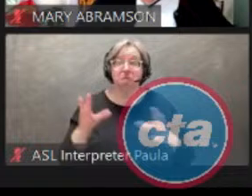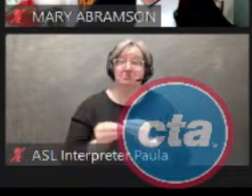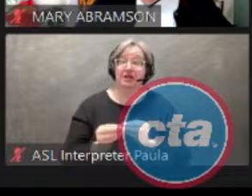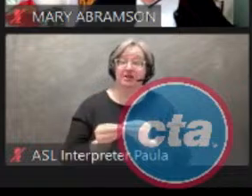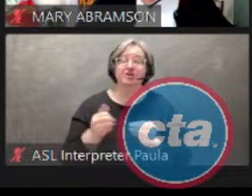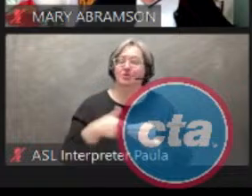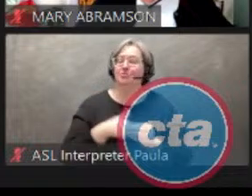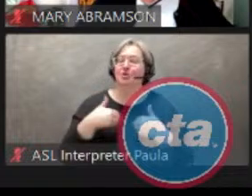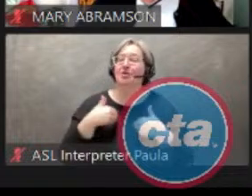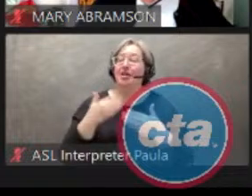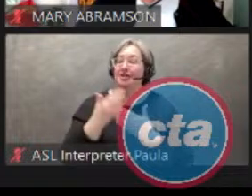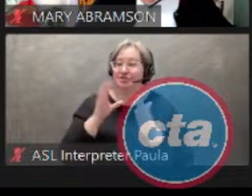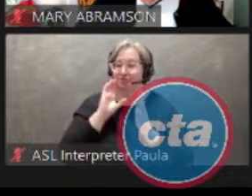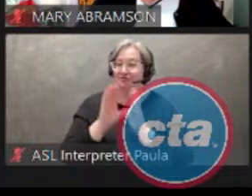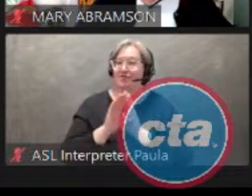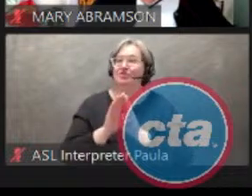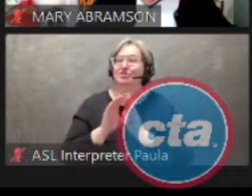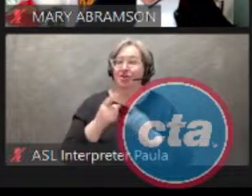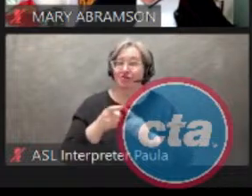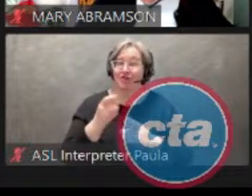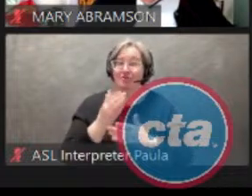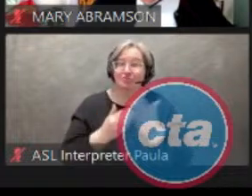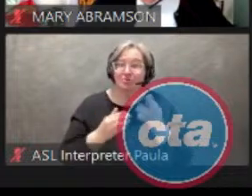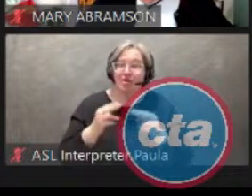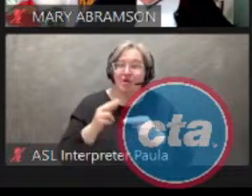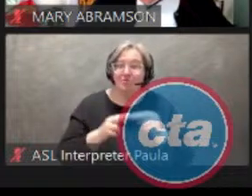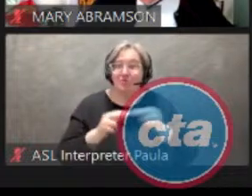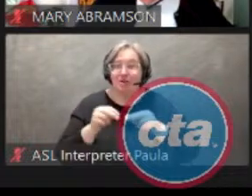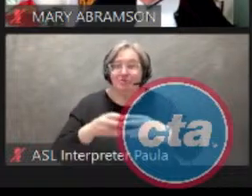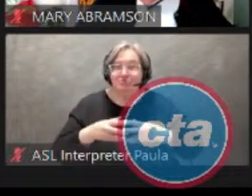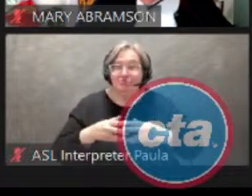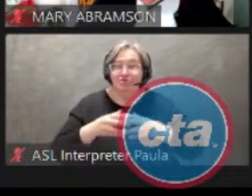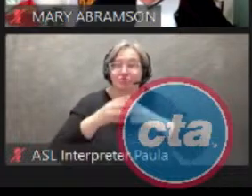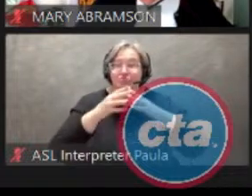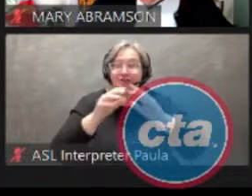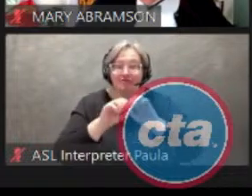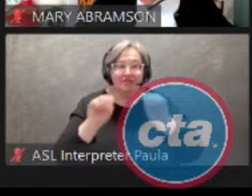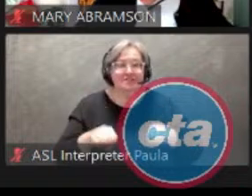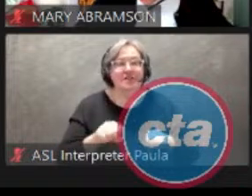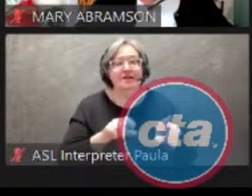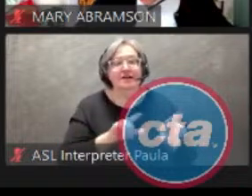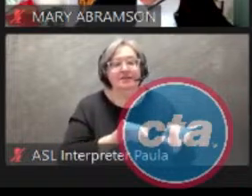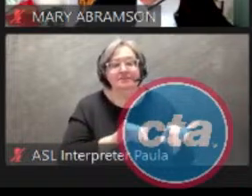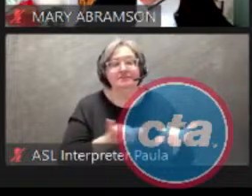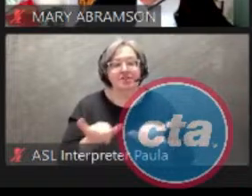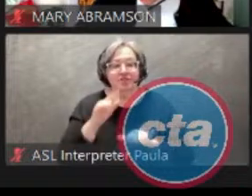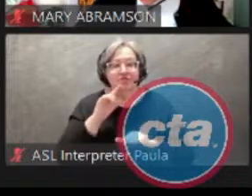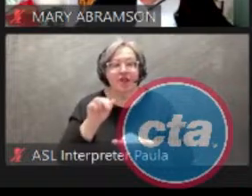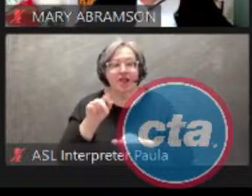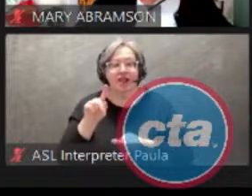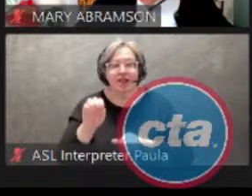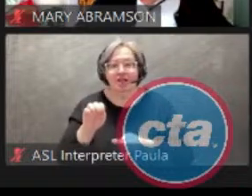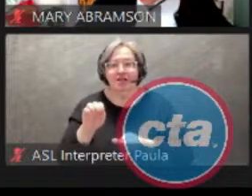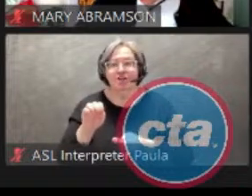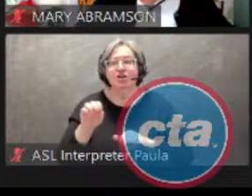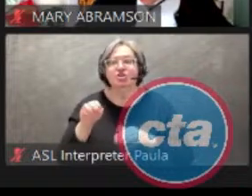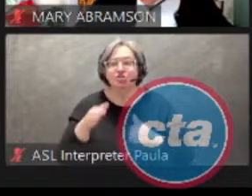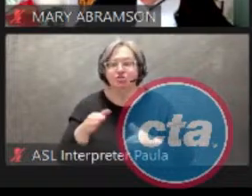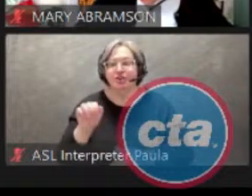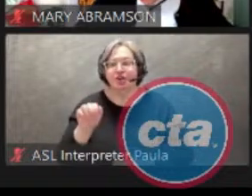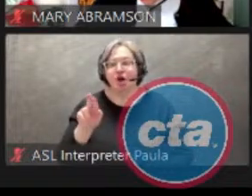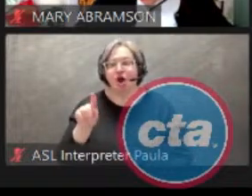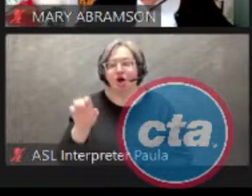of photographs of some work coming out of the ground, which are always more exciting than renderings. The same would go for Lake Street, Austin. This is